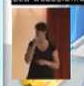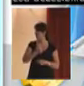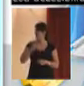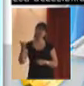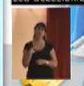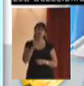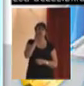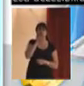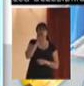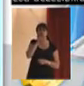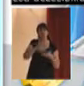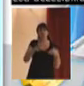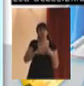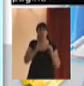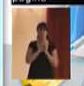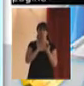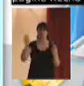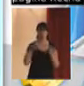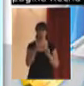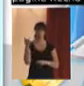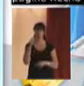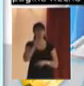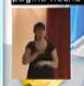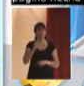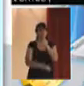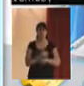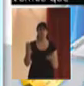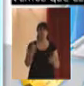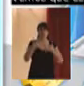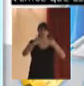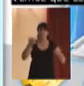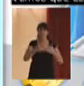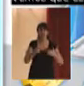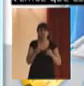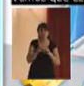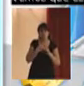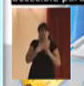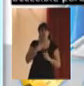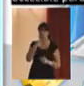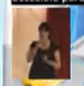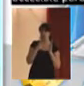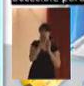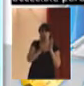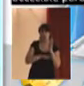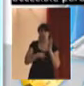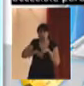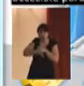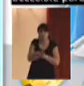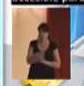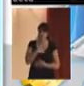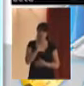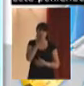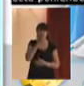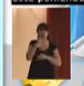page done with by a Twitter user, and here we can see that they're using text that is not accessible for a screen reader because it's putting